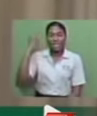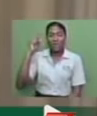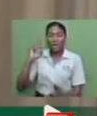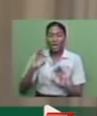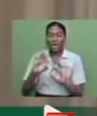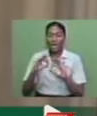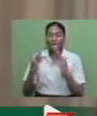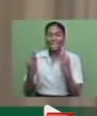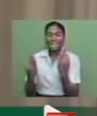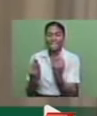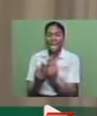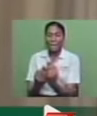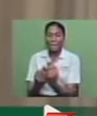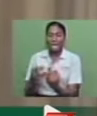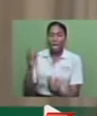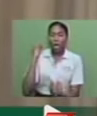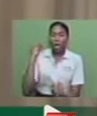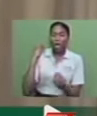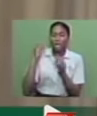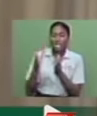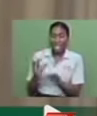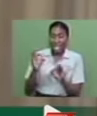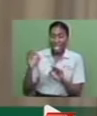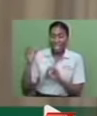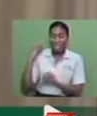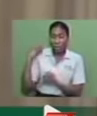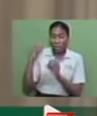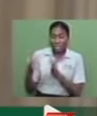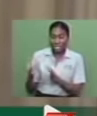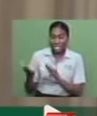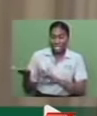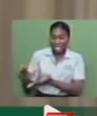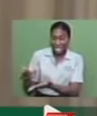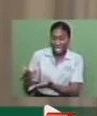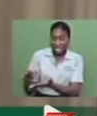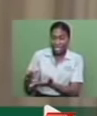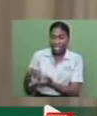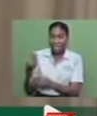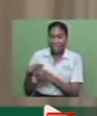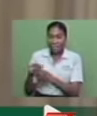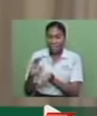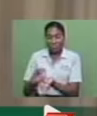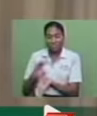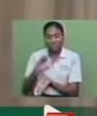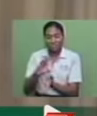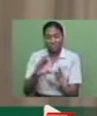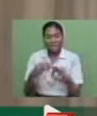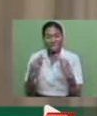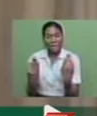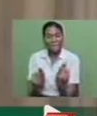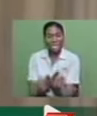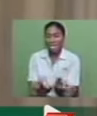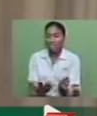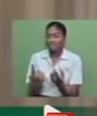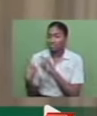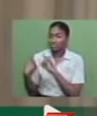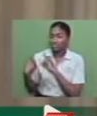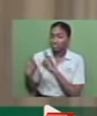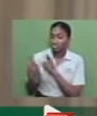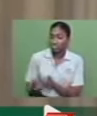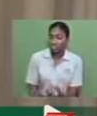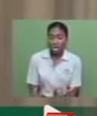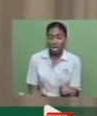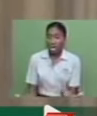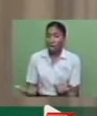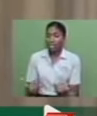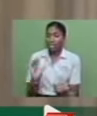line of duty. They came with a song and dance in this parliament when they formed the government. And up to today, 5